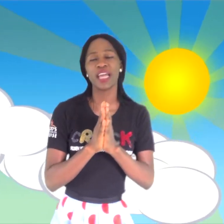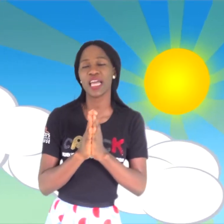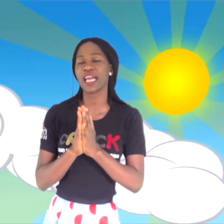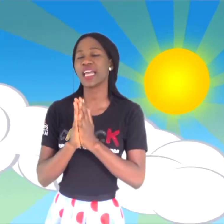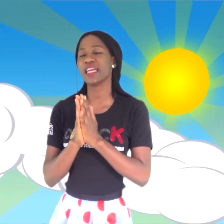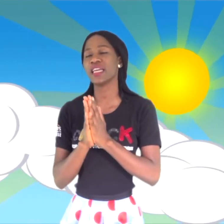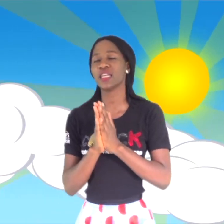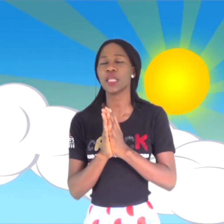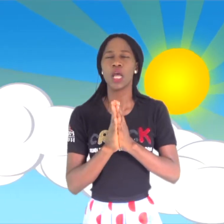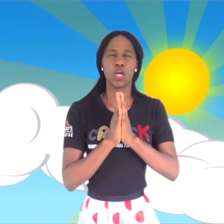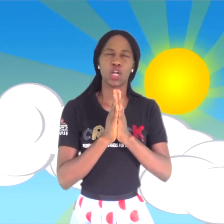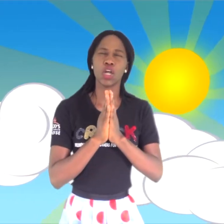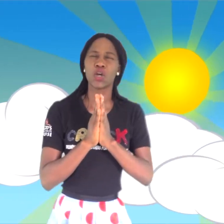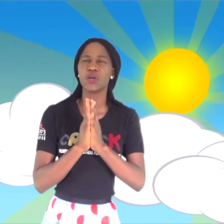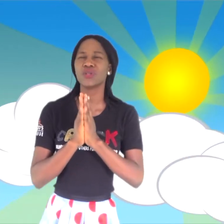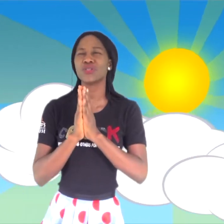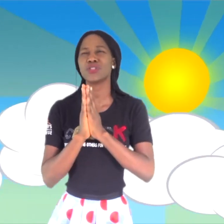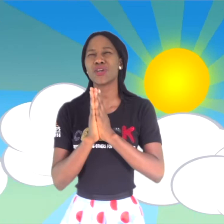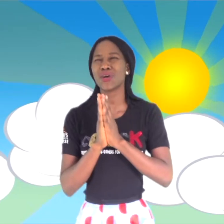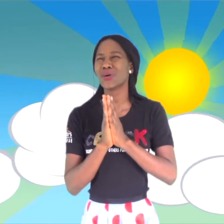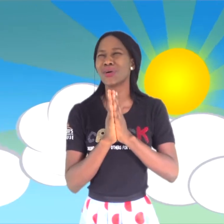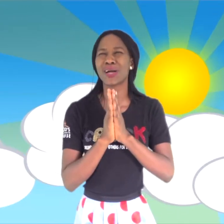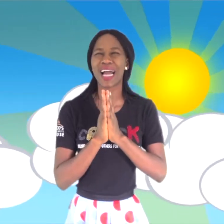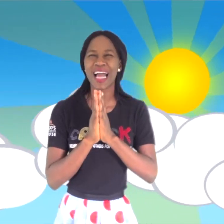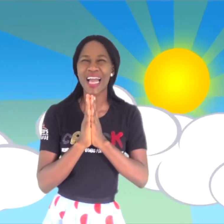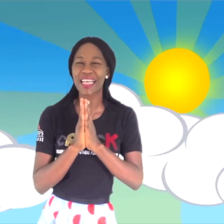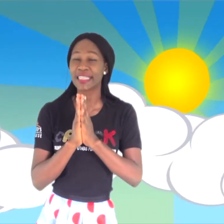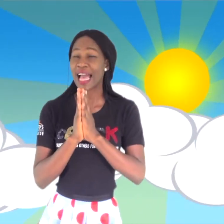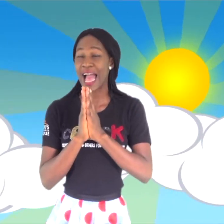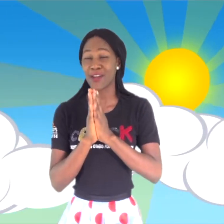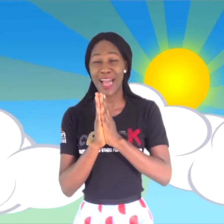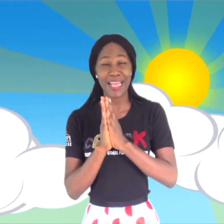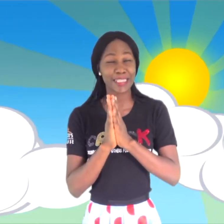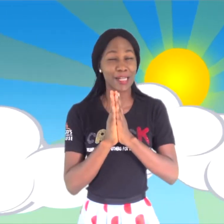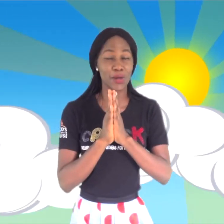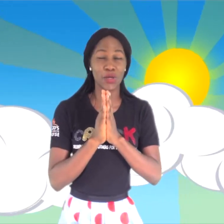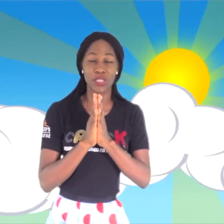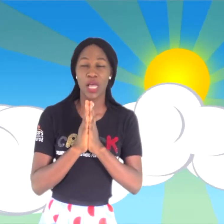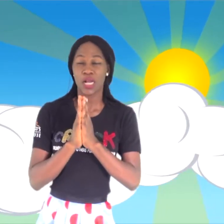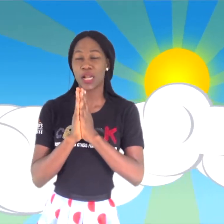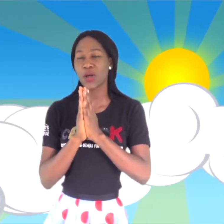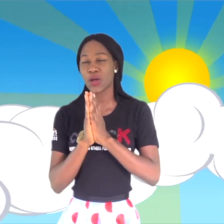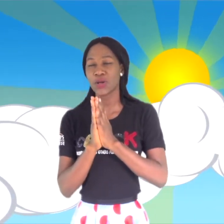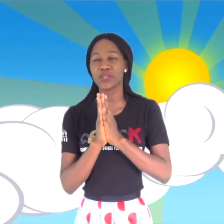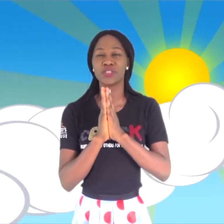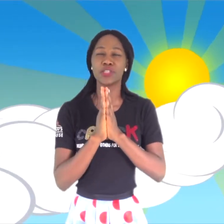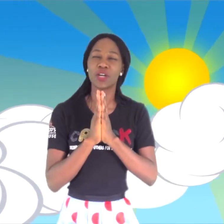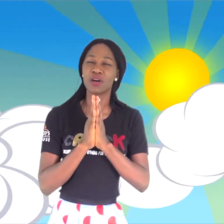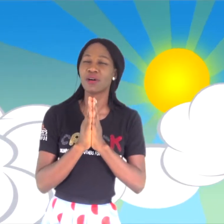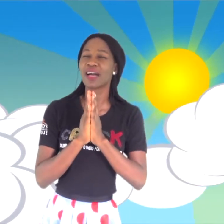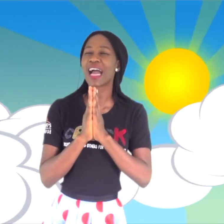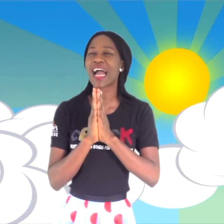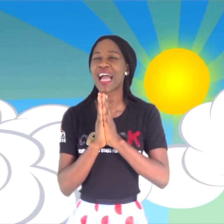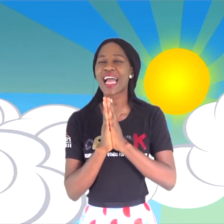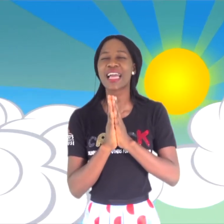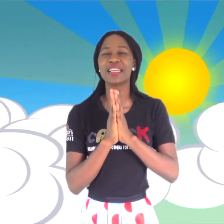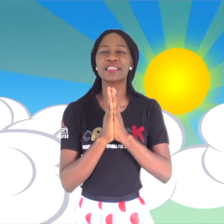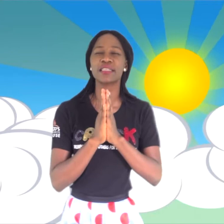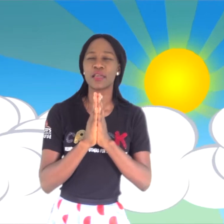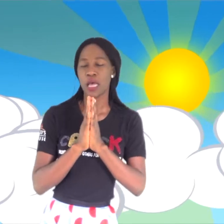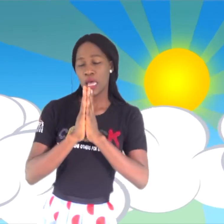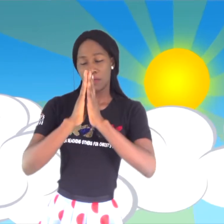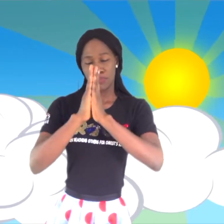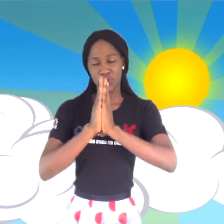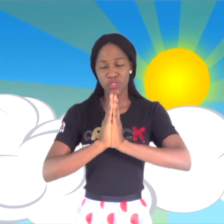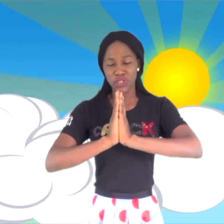are praying. Close your eyes. Are your eyes closed? Close your